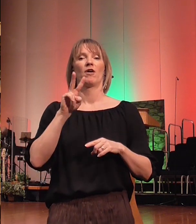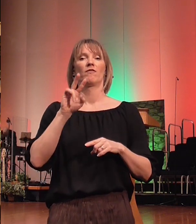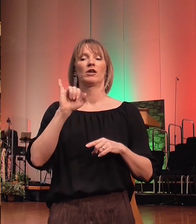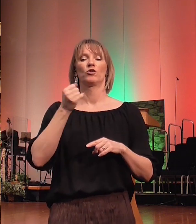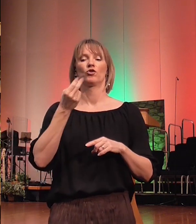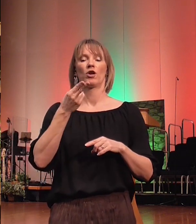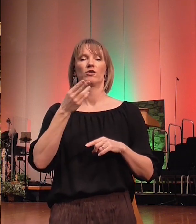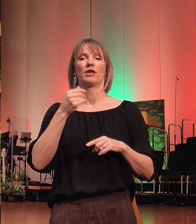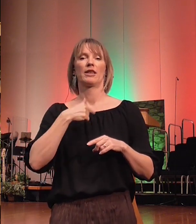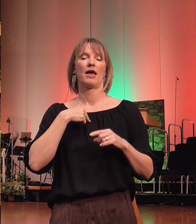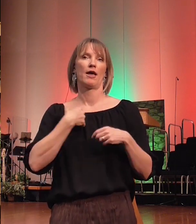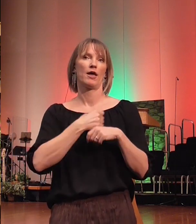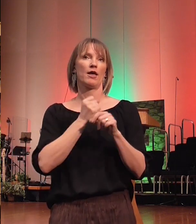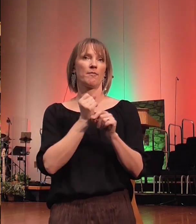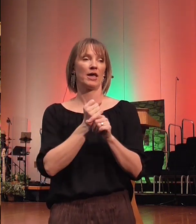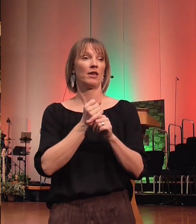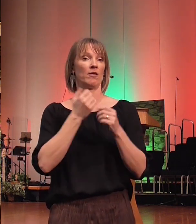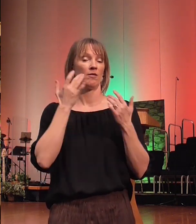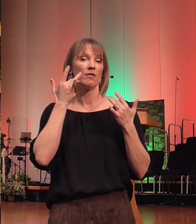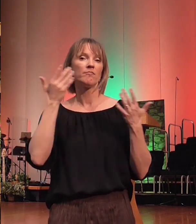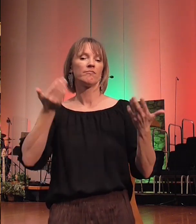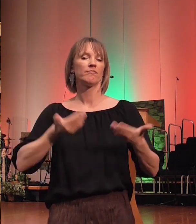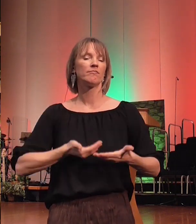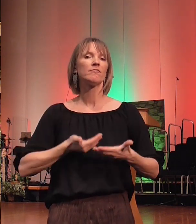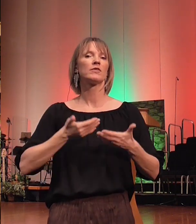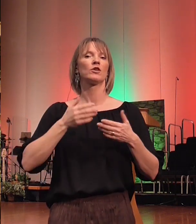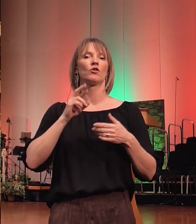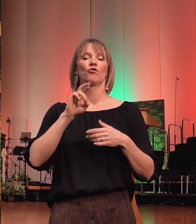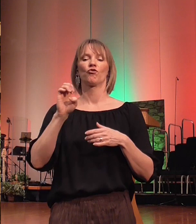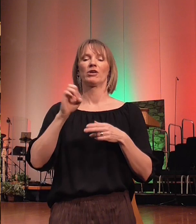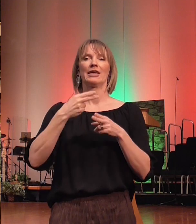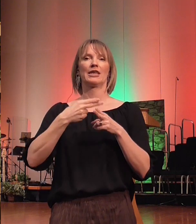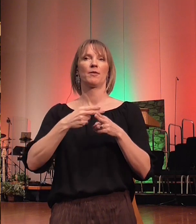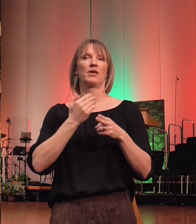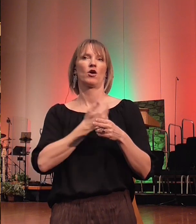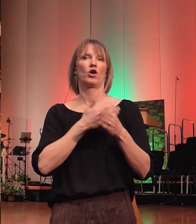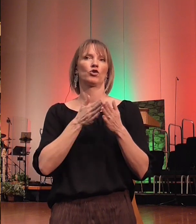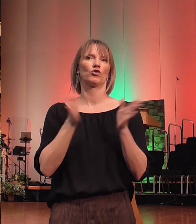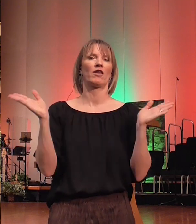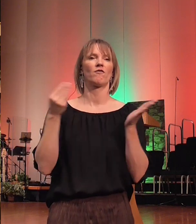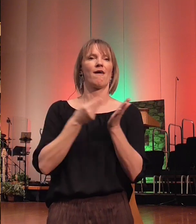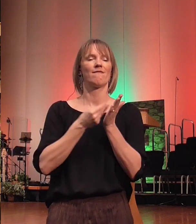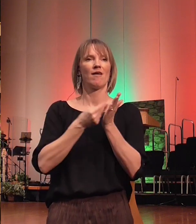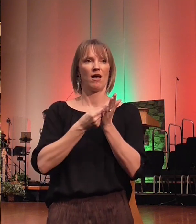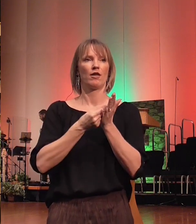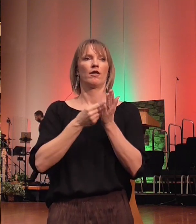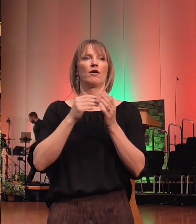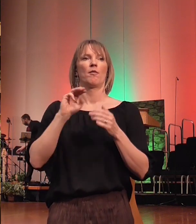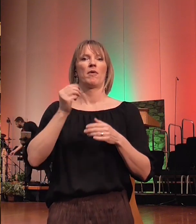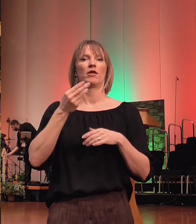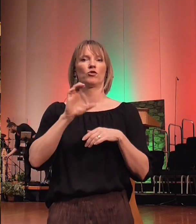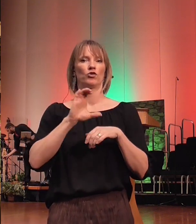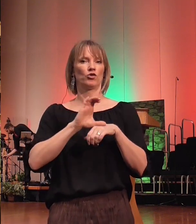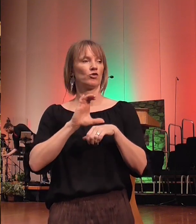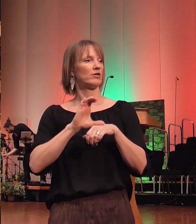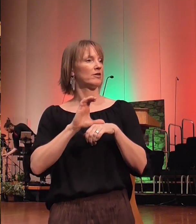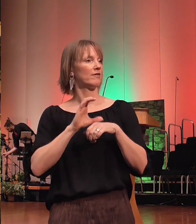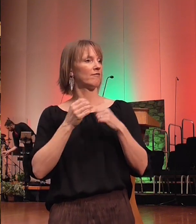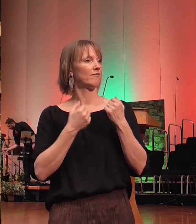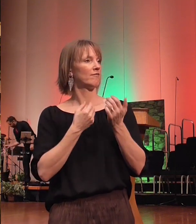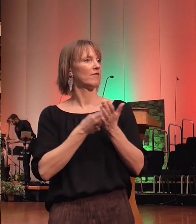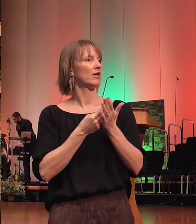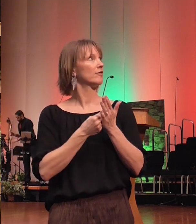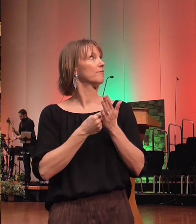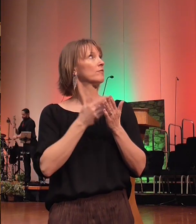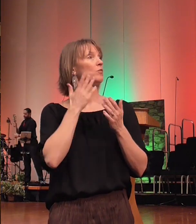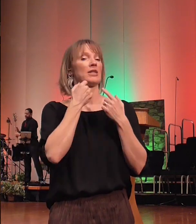to introduce you to the renaming of what we've called our general fund into our Mile High Fund. And Josh and I are going to tell you all about it on